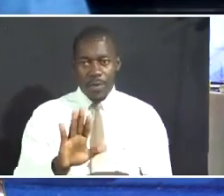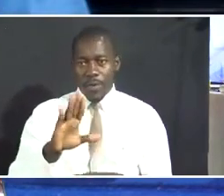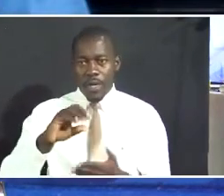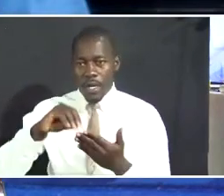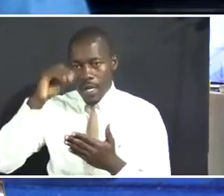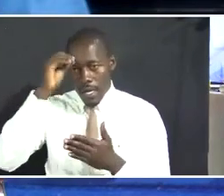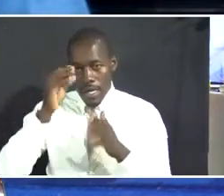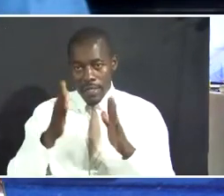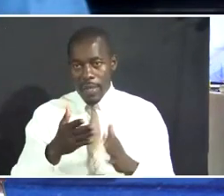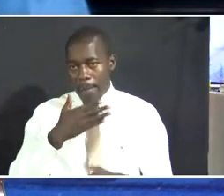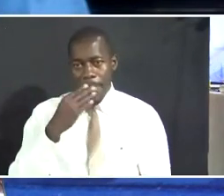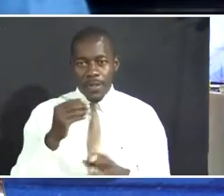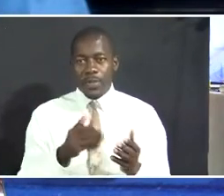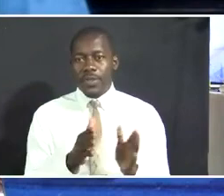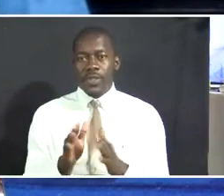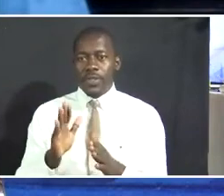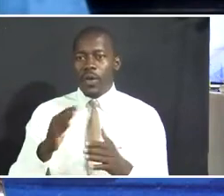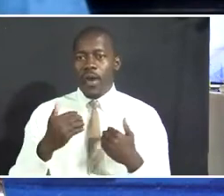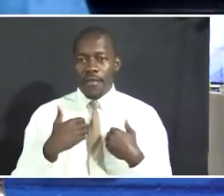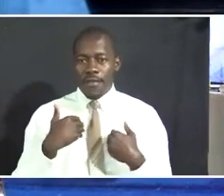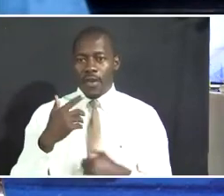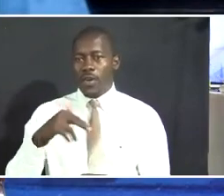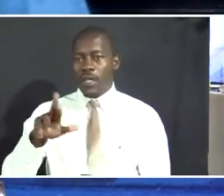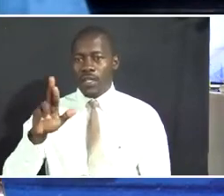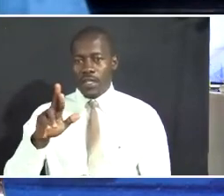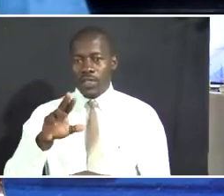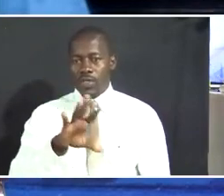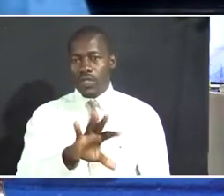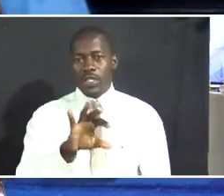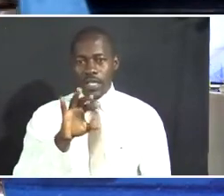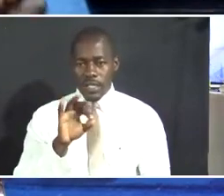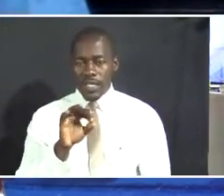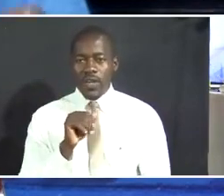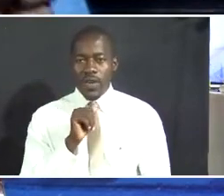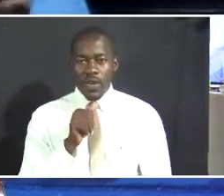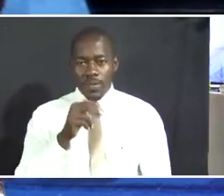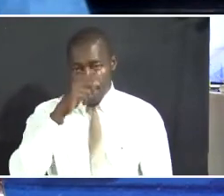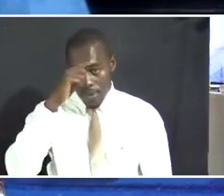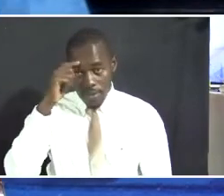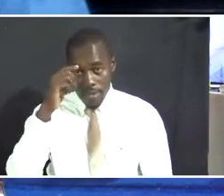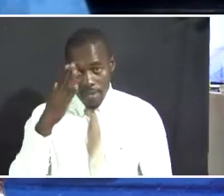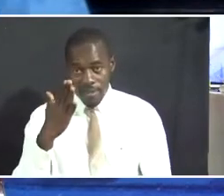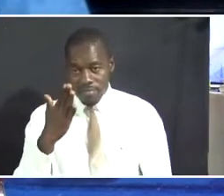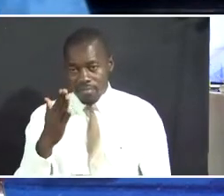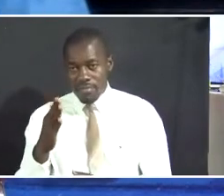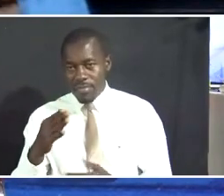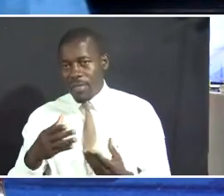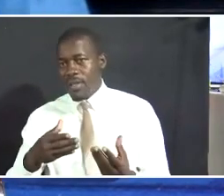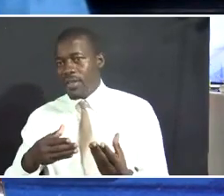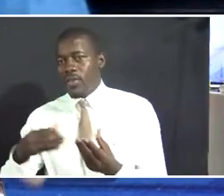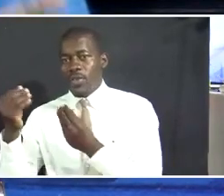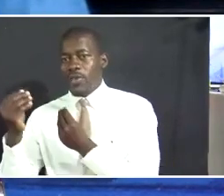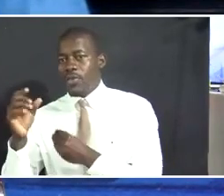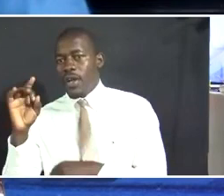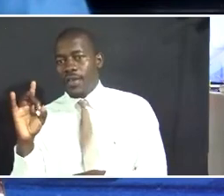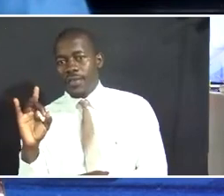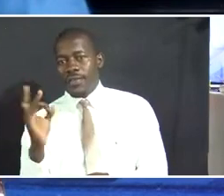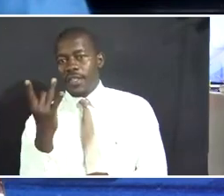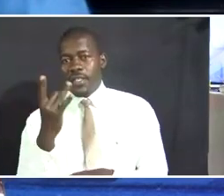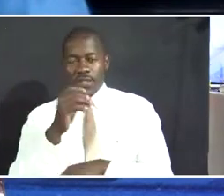to make the right choices. So it is not like that because you have gone through Adventism, by default, it's a